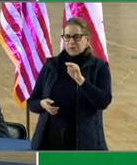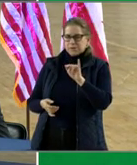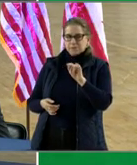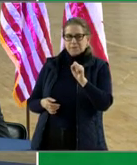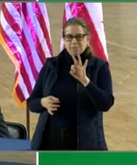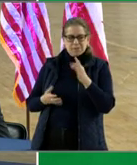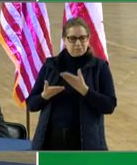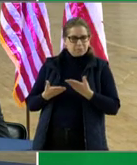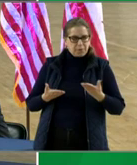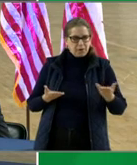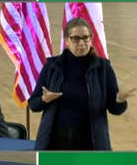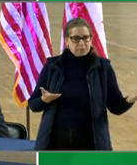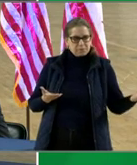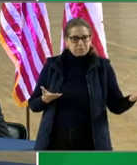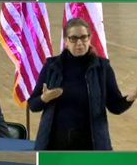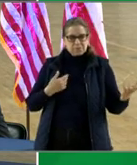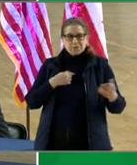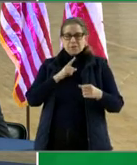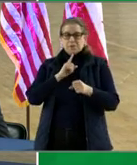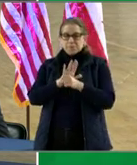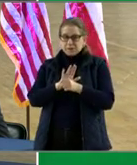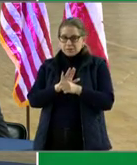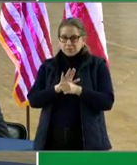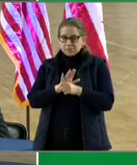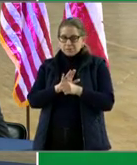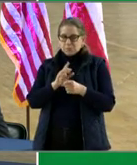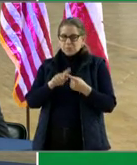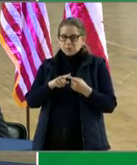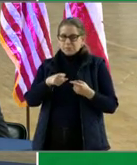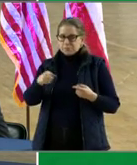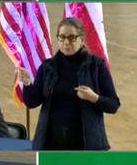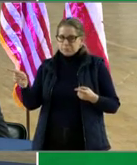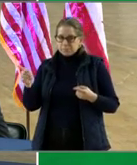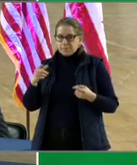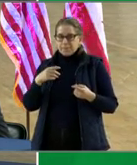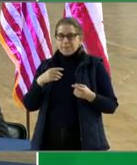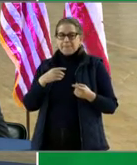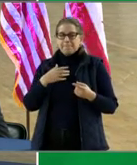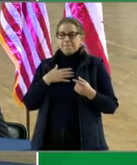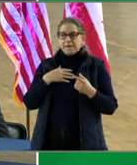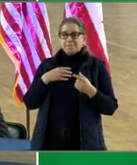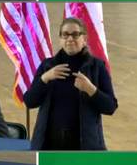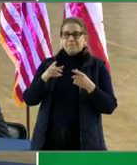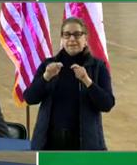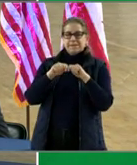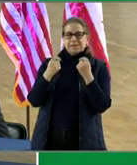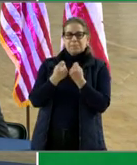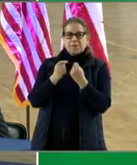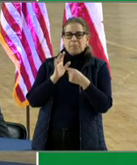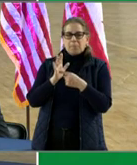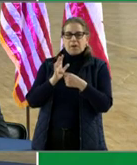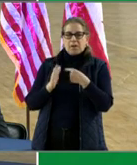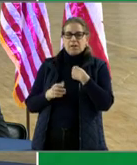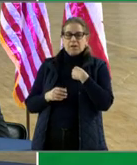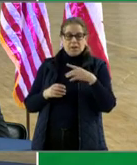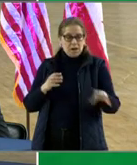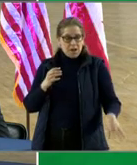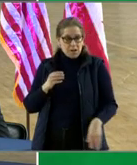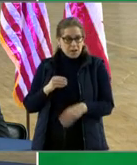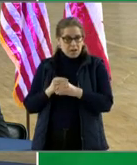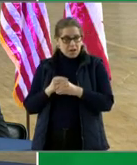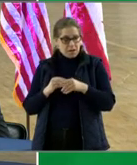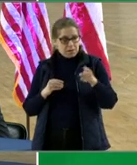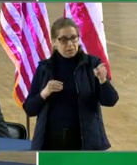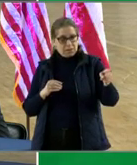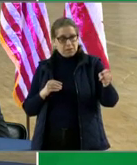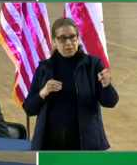to Councilmember Gray was to have our team of modelers see if another group of essential personnel,